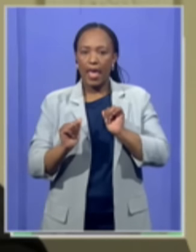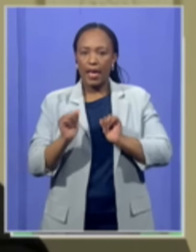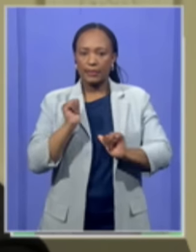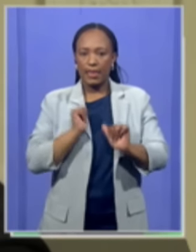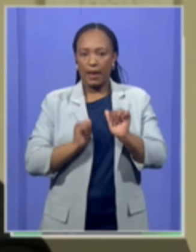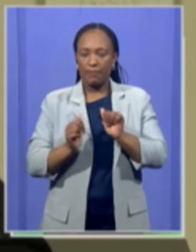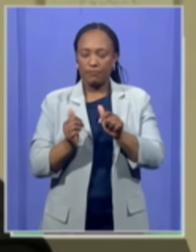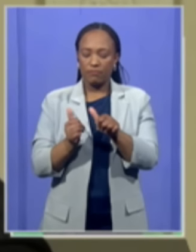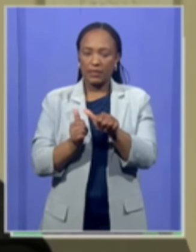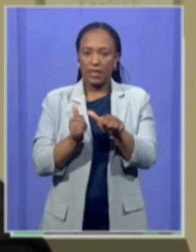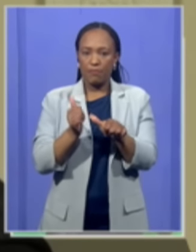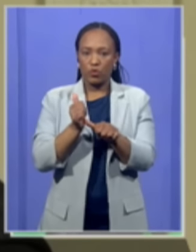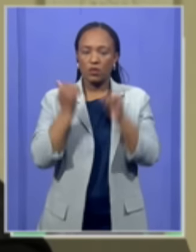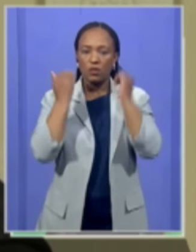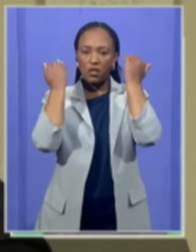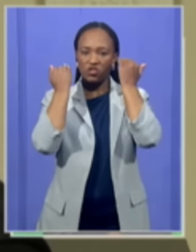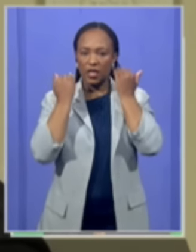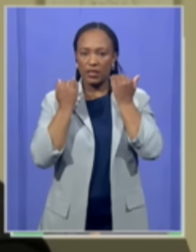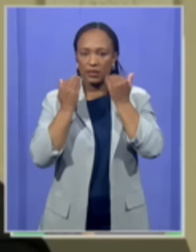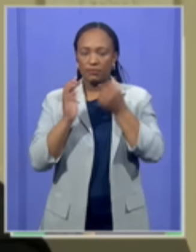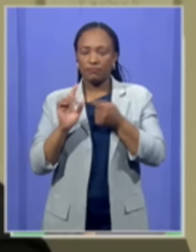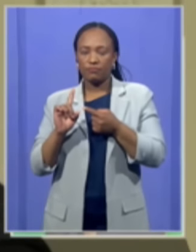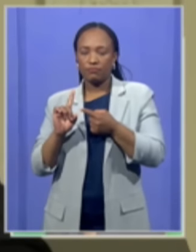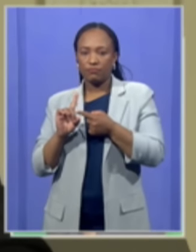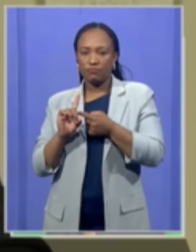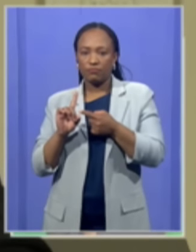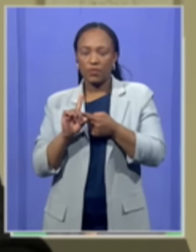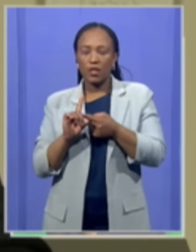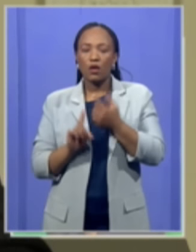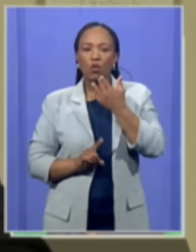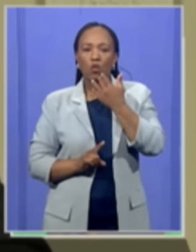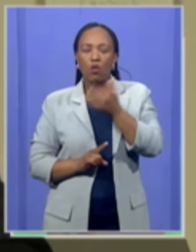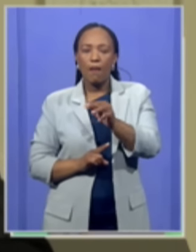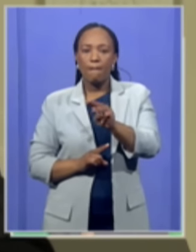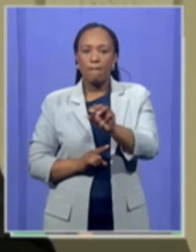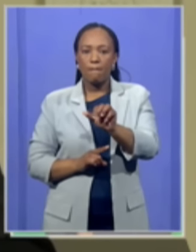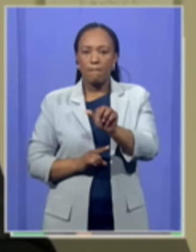Justice Mbuyisile Madlanga.